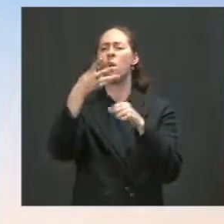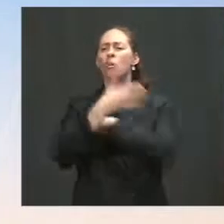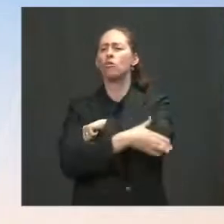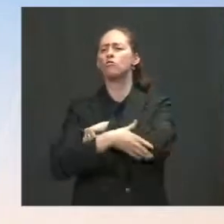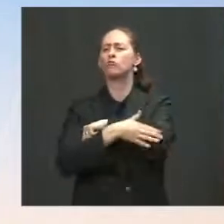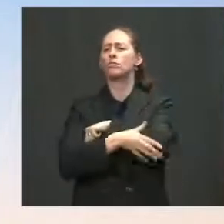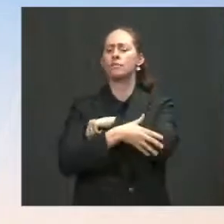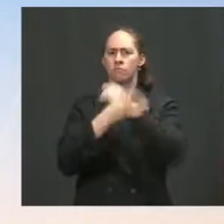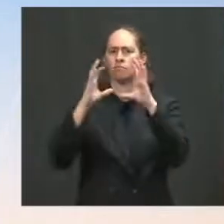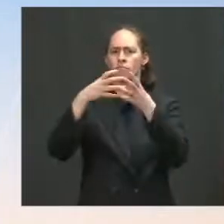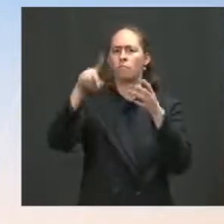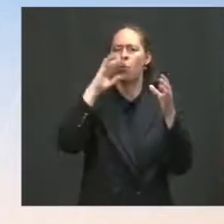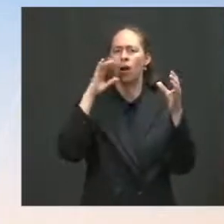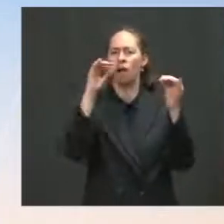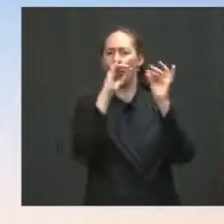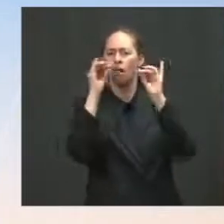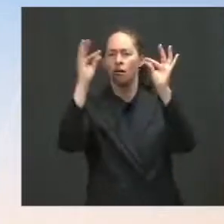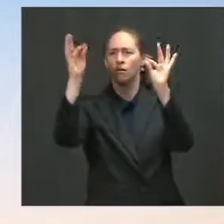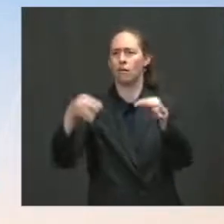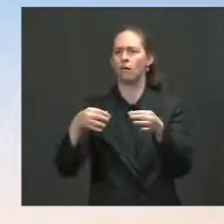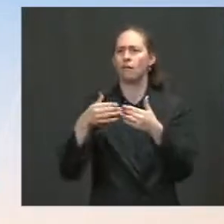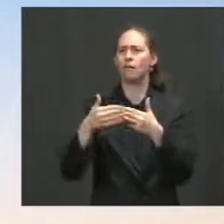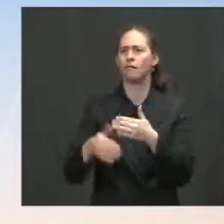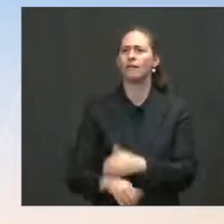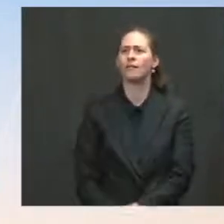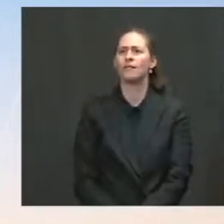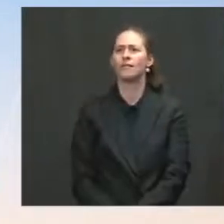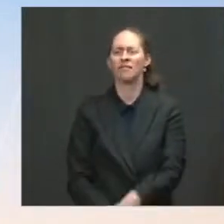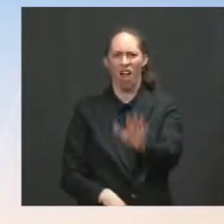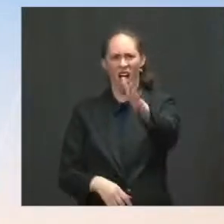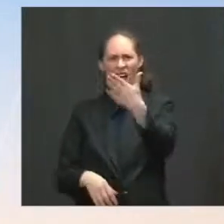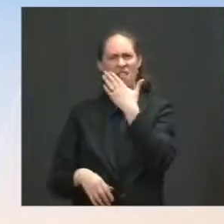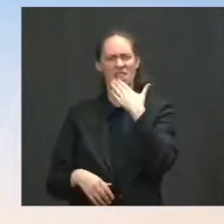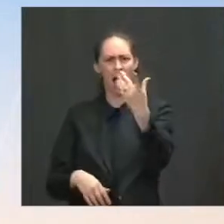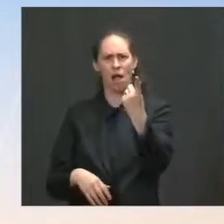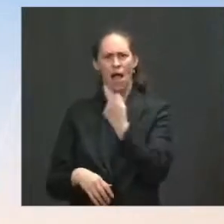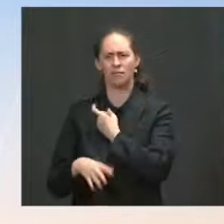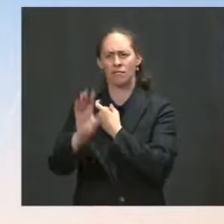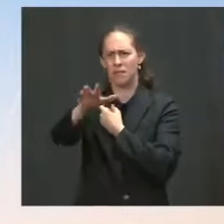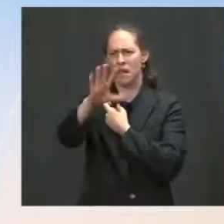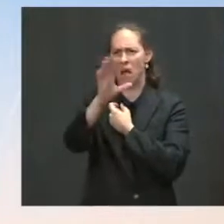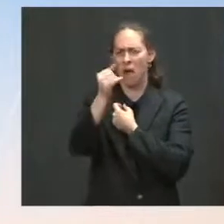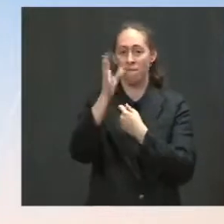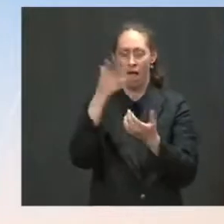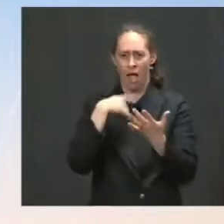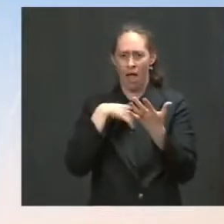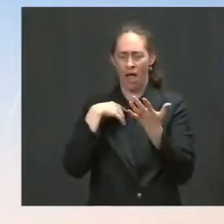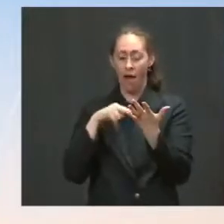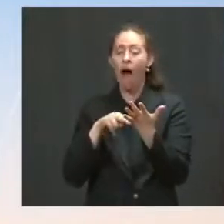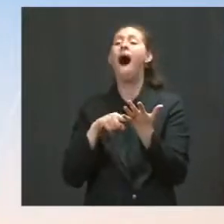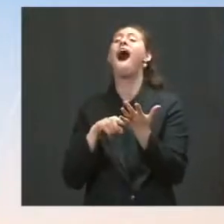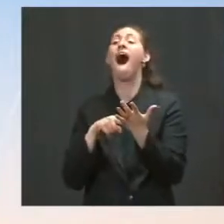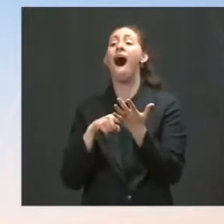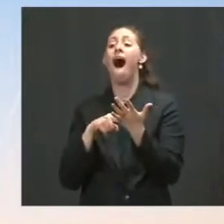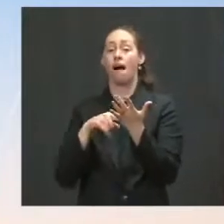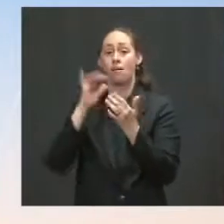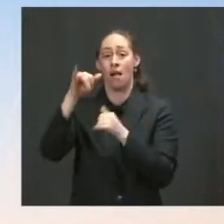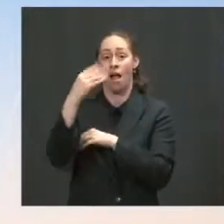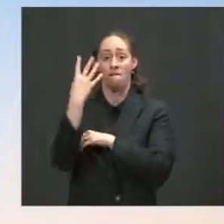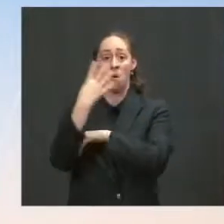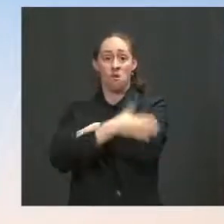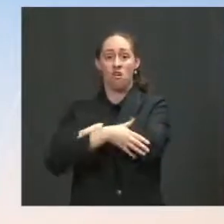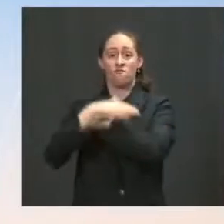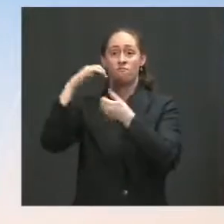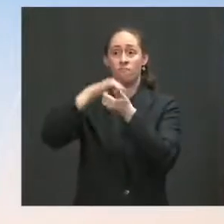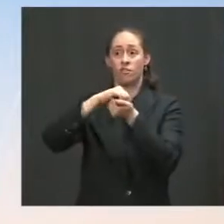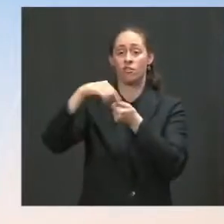for the question, because I was like, I know something more on this. Our Quad partnership is on track to help produce at least 1 billion doses of COVID